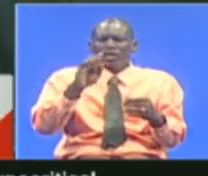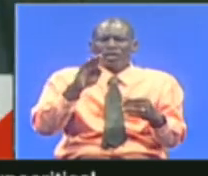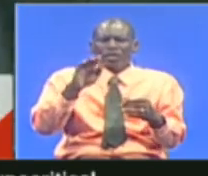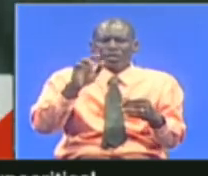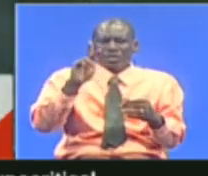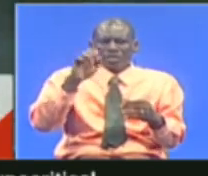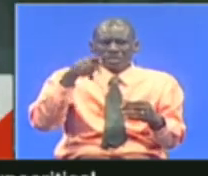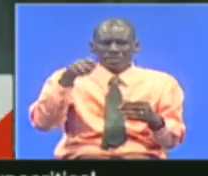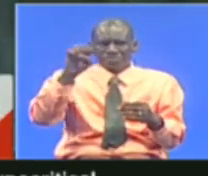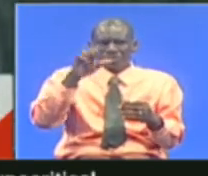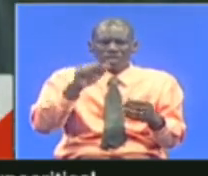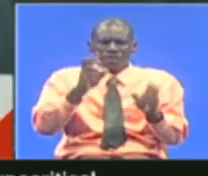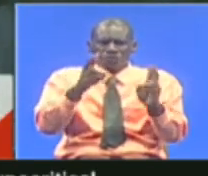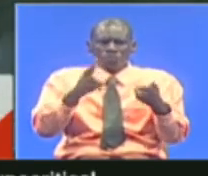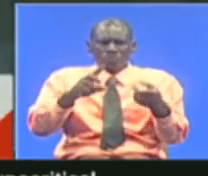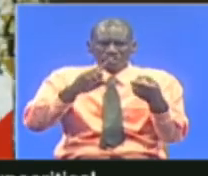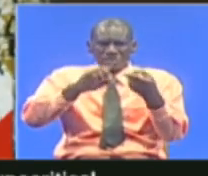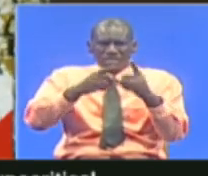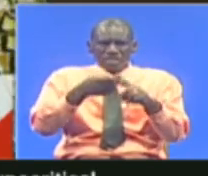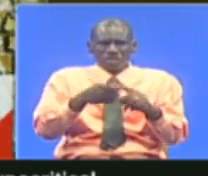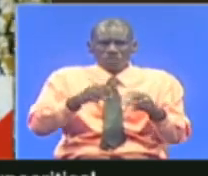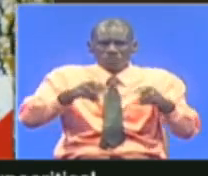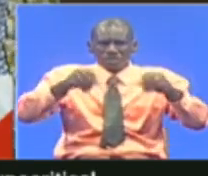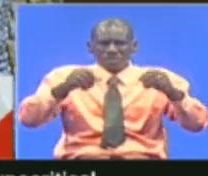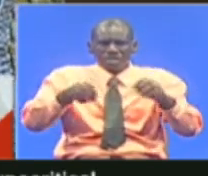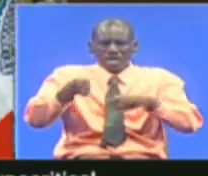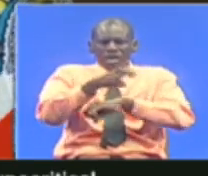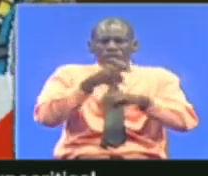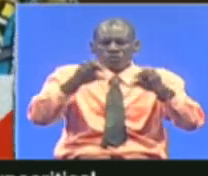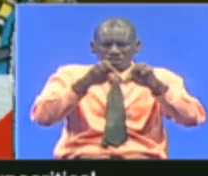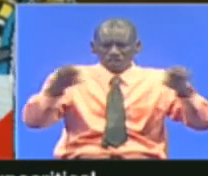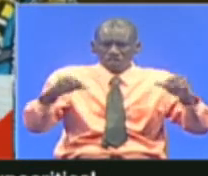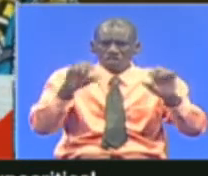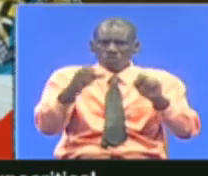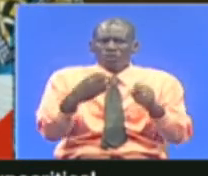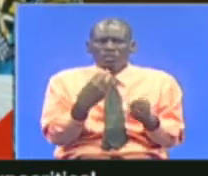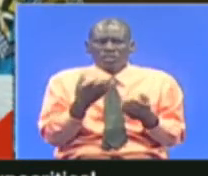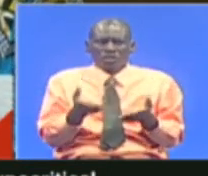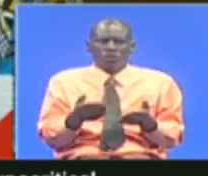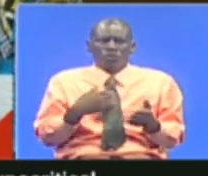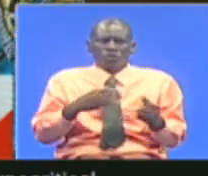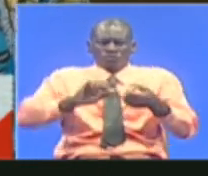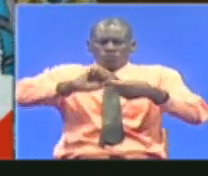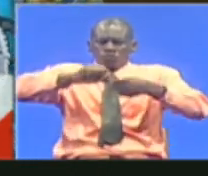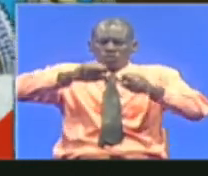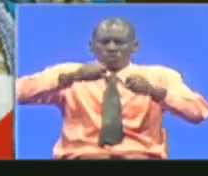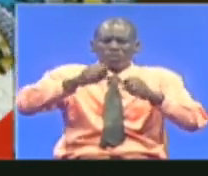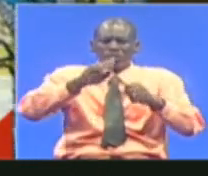standards on cement and structural steel. You can now see that we have no twisted bars in this country.